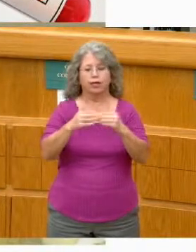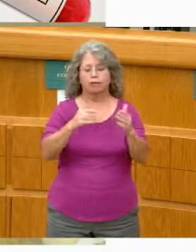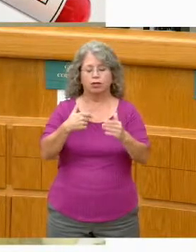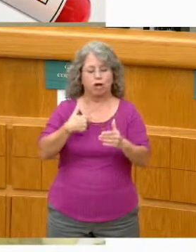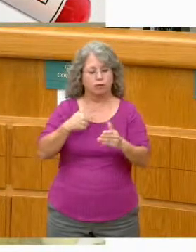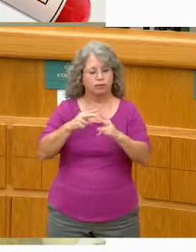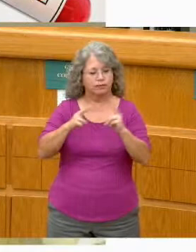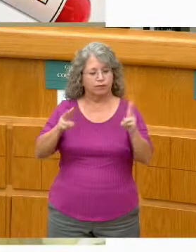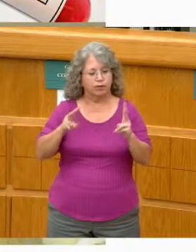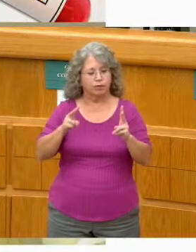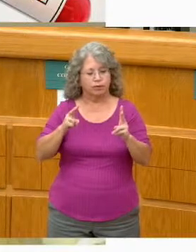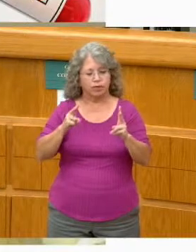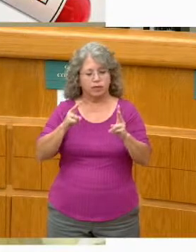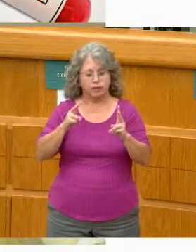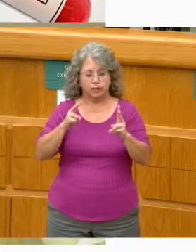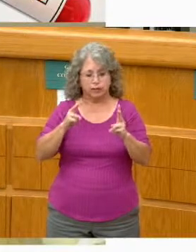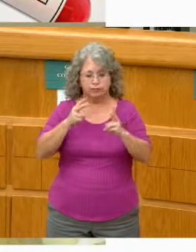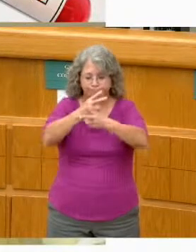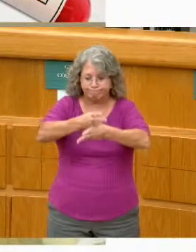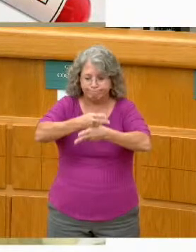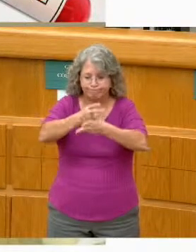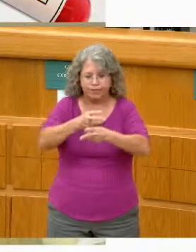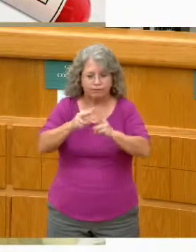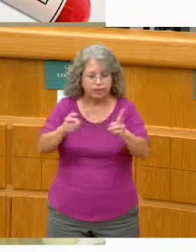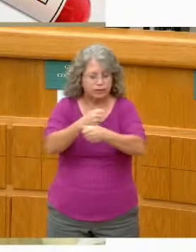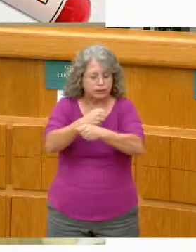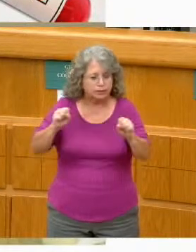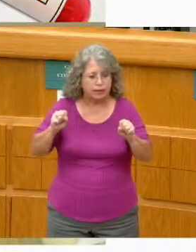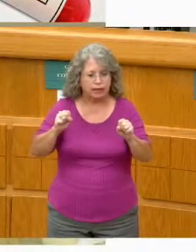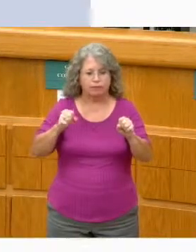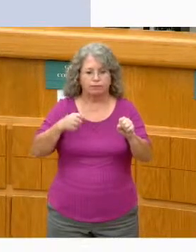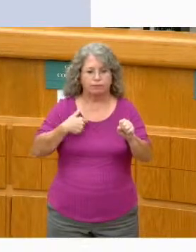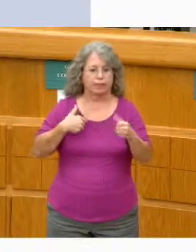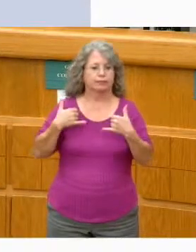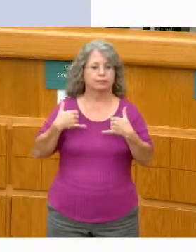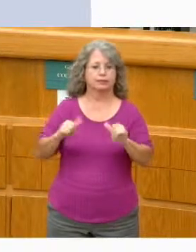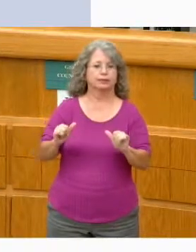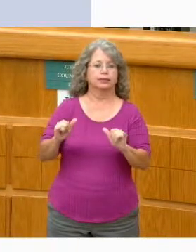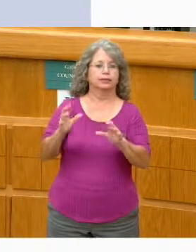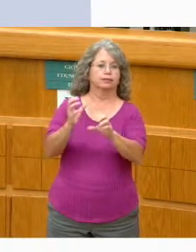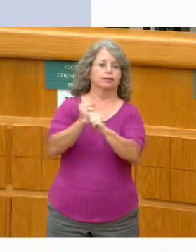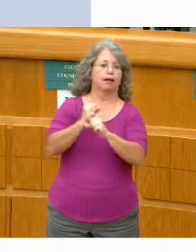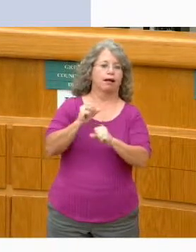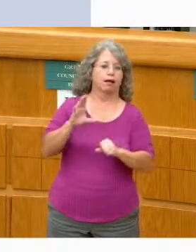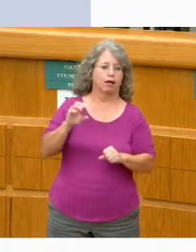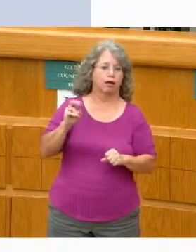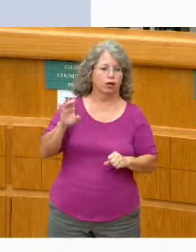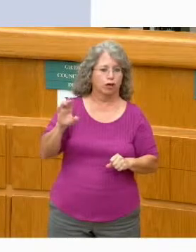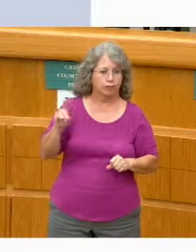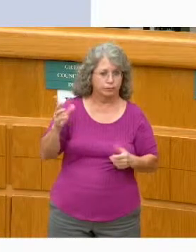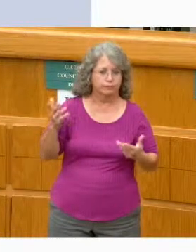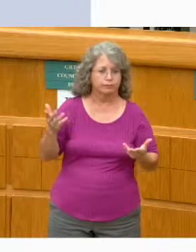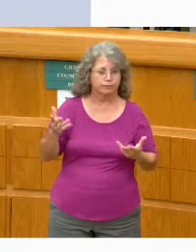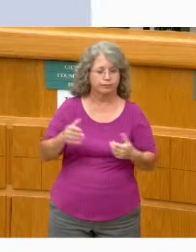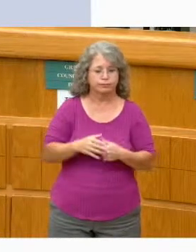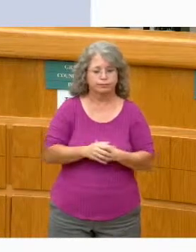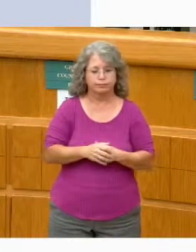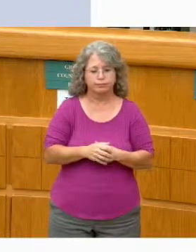Even when somebody as vigilant as myself couldn't avoid getting and contracting